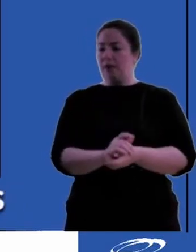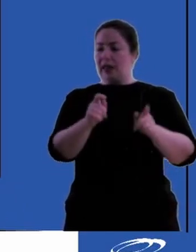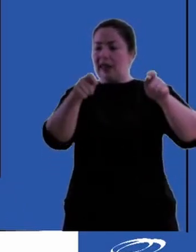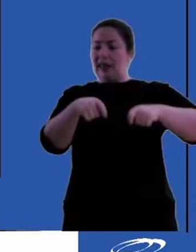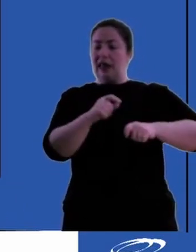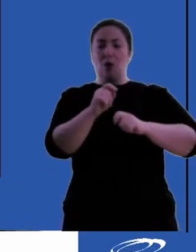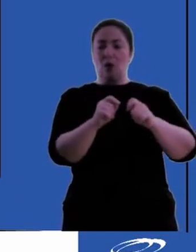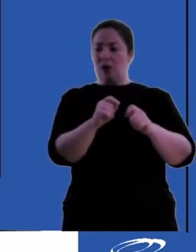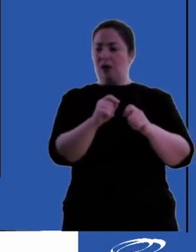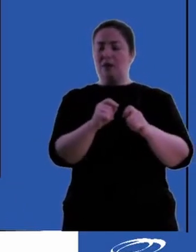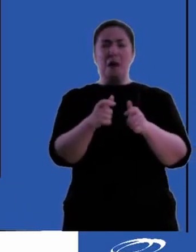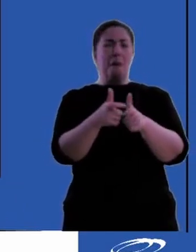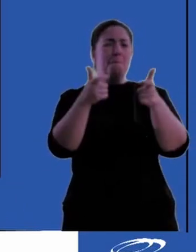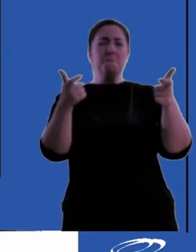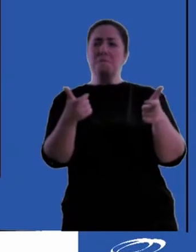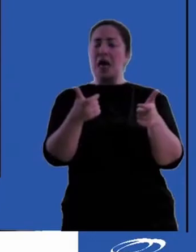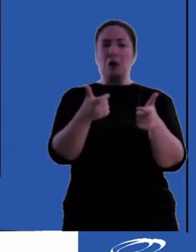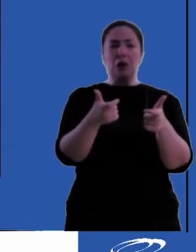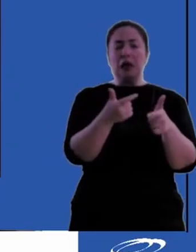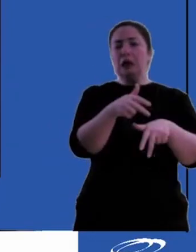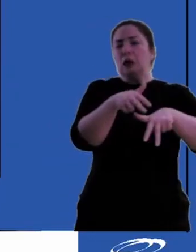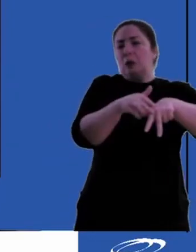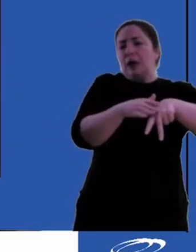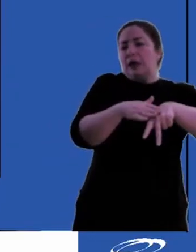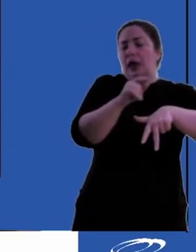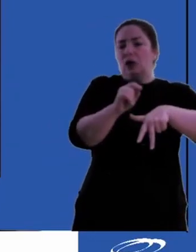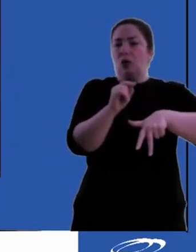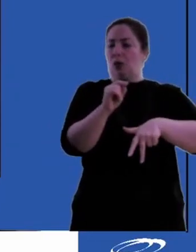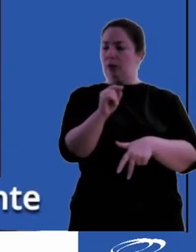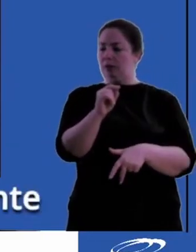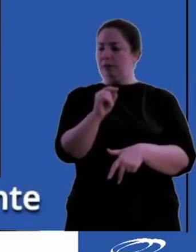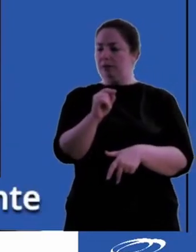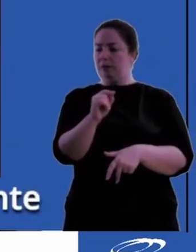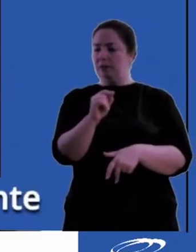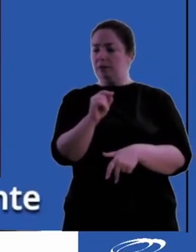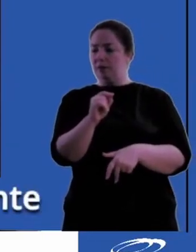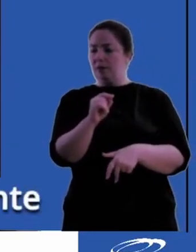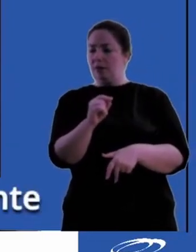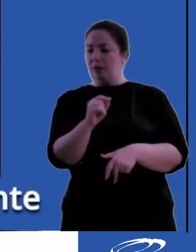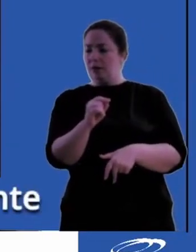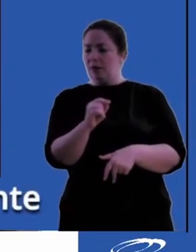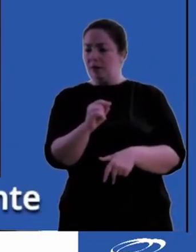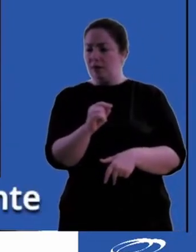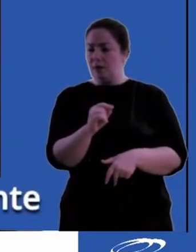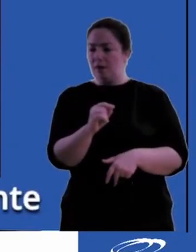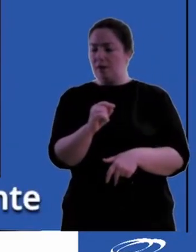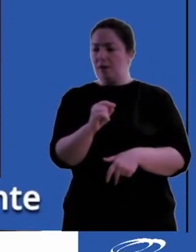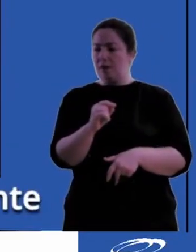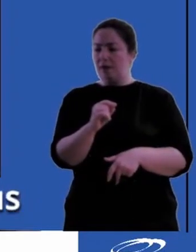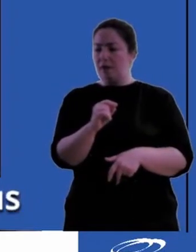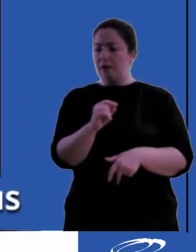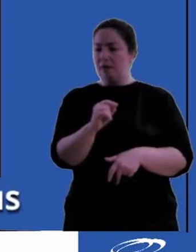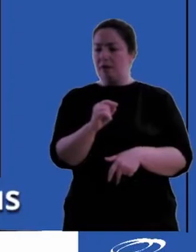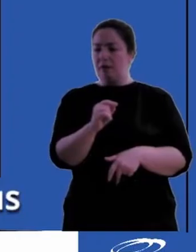causes of periprosthetic joint infection. And that includes mainly aerobic gram-positive bacteria, including mainly the